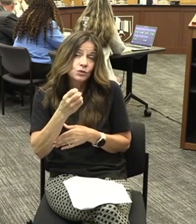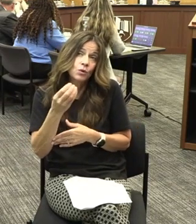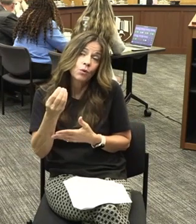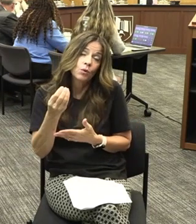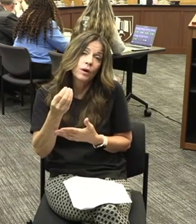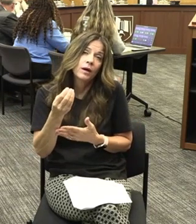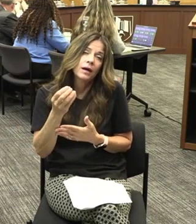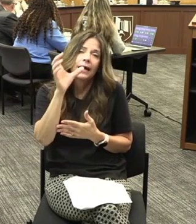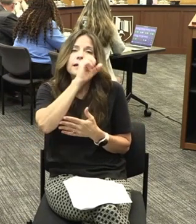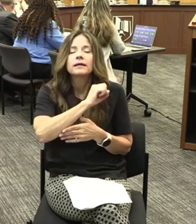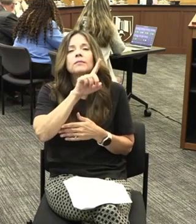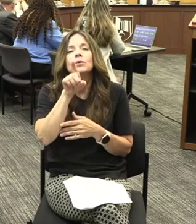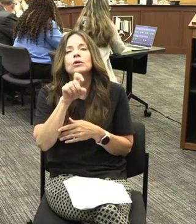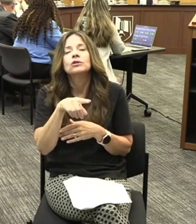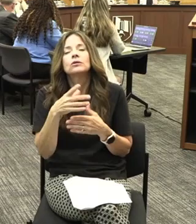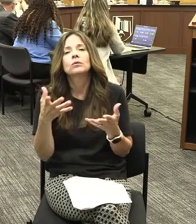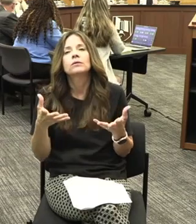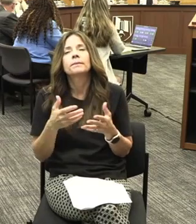I guess my question is